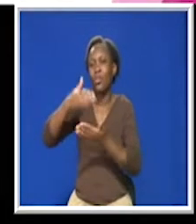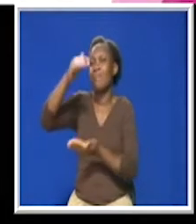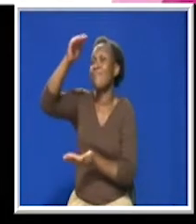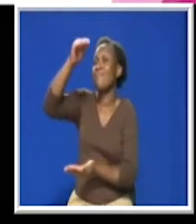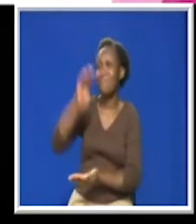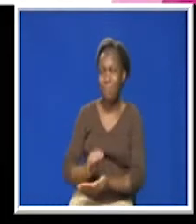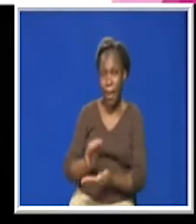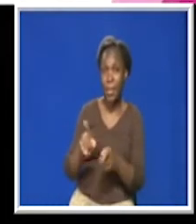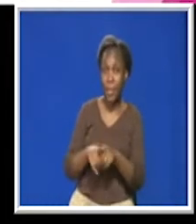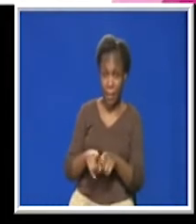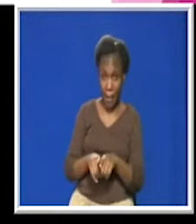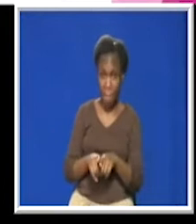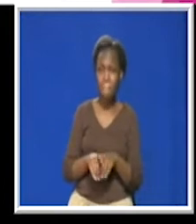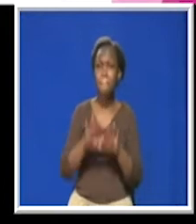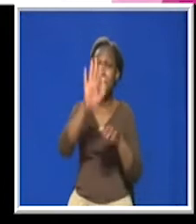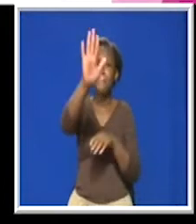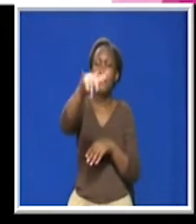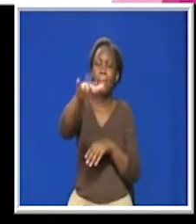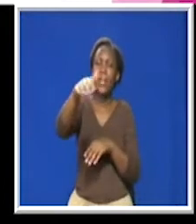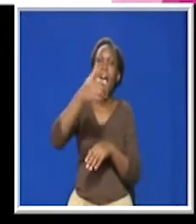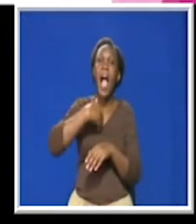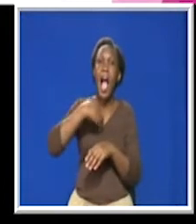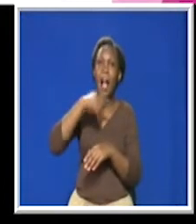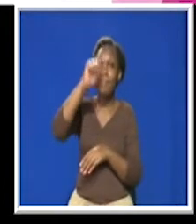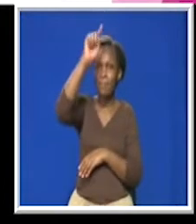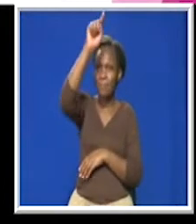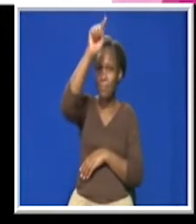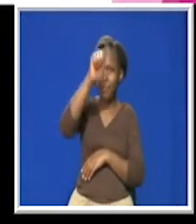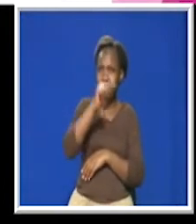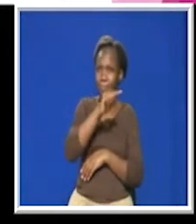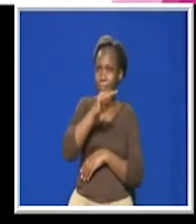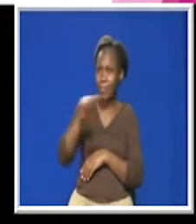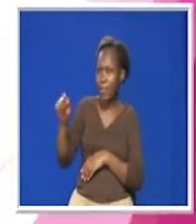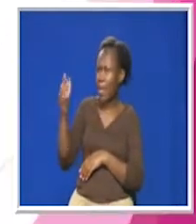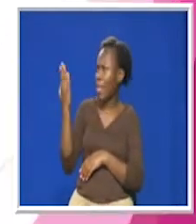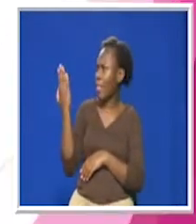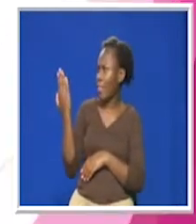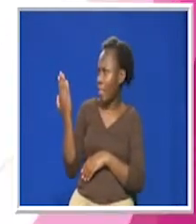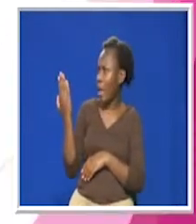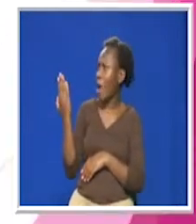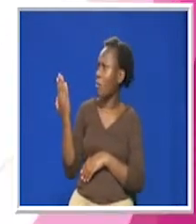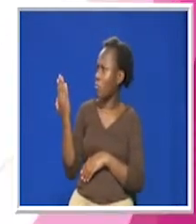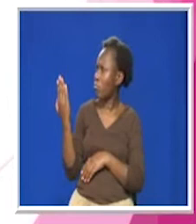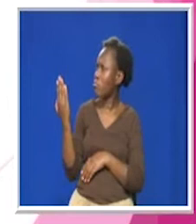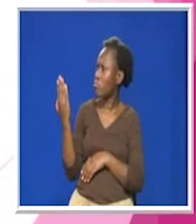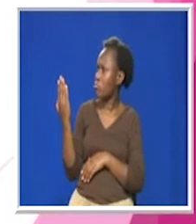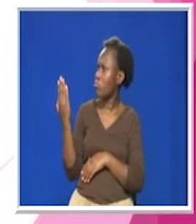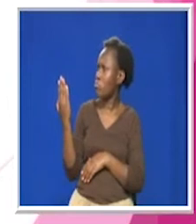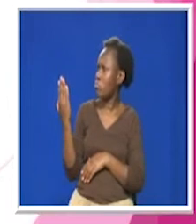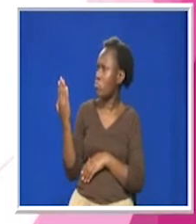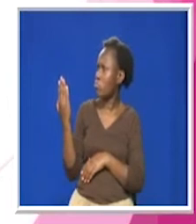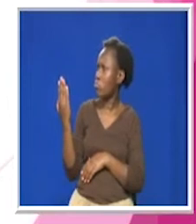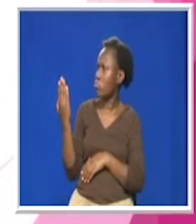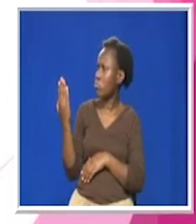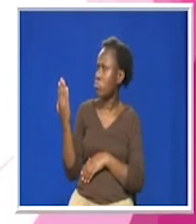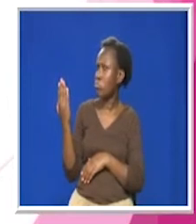Let's look at the rate curve, how when you vary the pressure, how you can be able to demonstrate the effect of